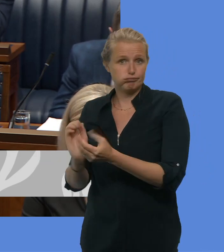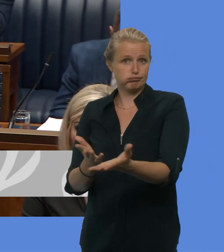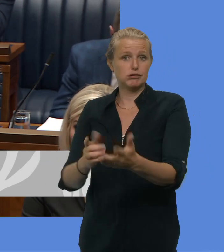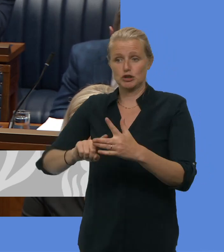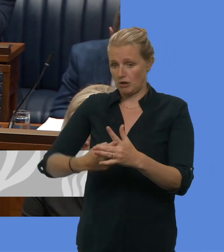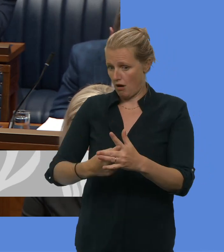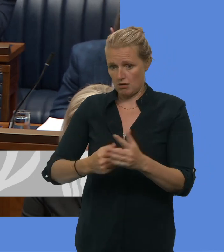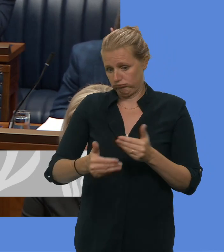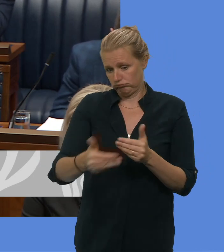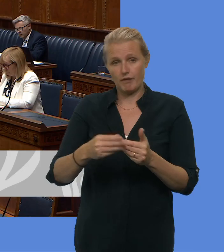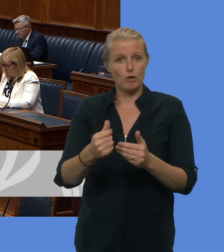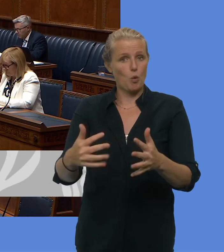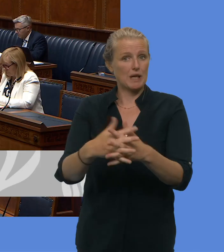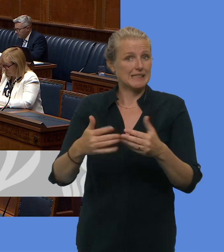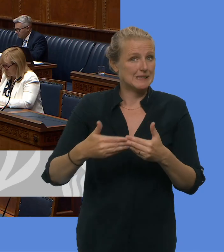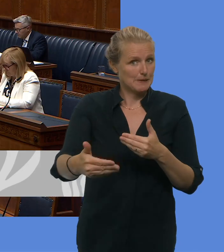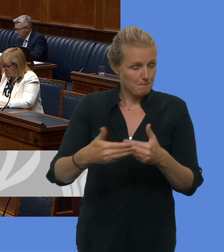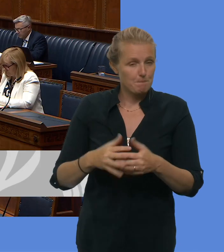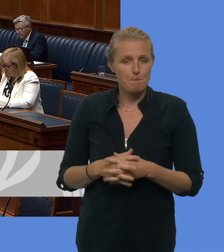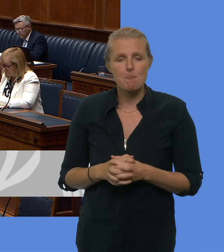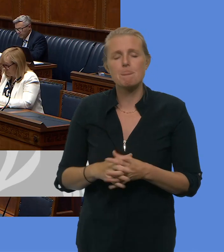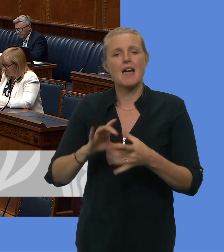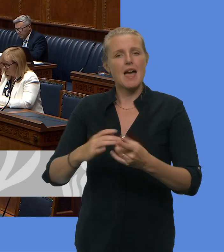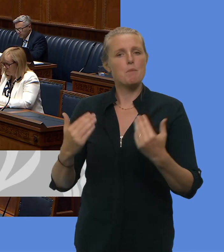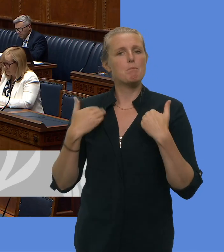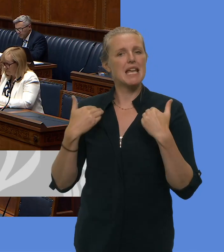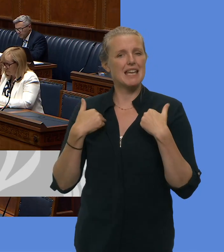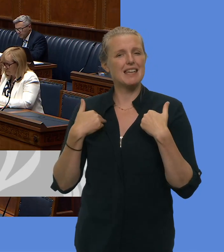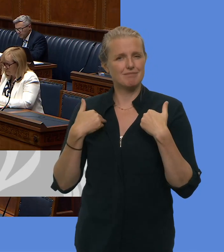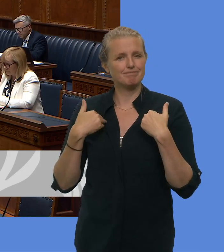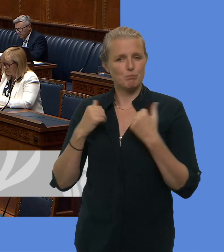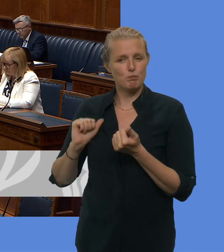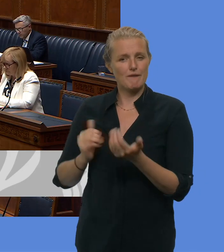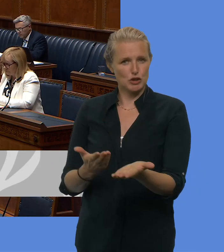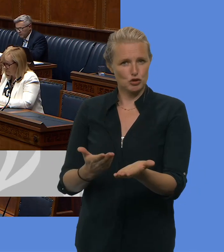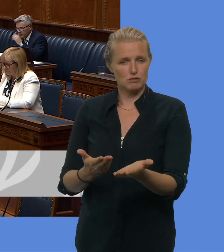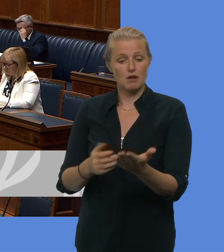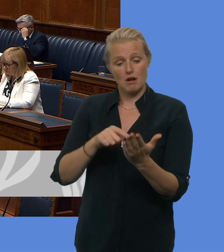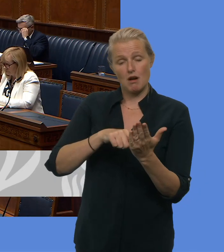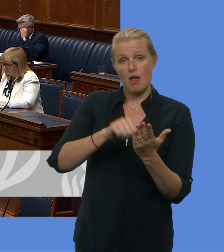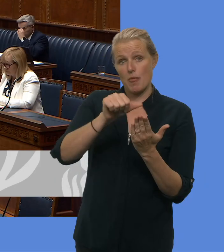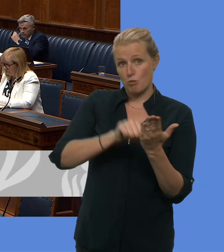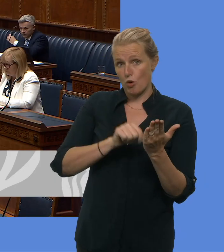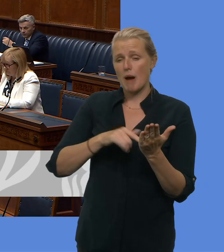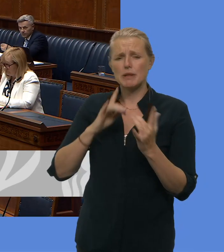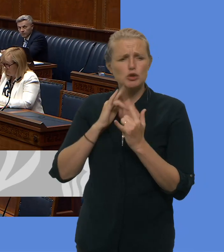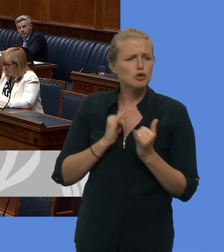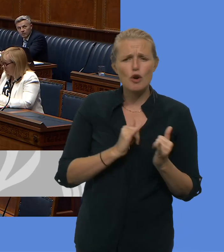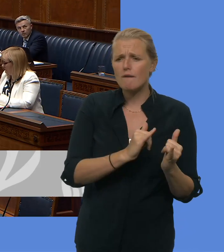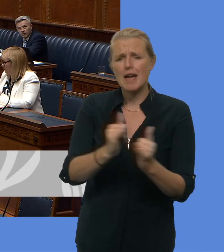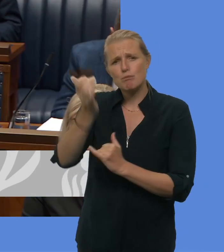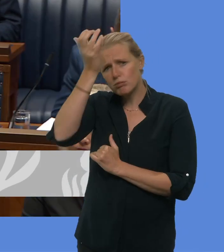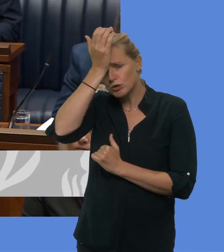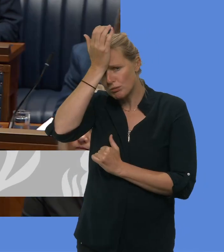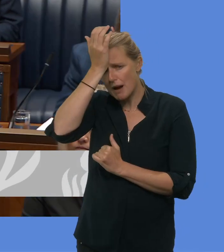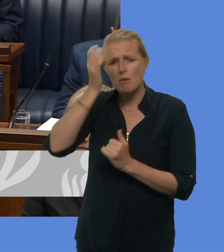commence in the coming weeks. In regard to the physical education provision, under the programme, a survey was undertaken of post-primary